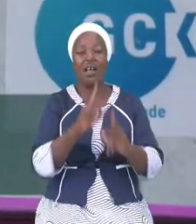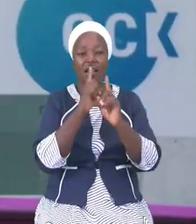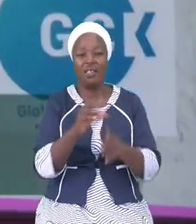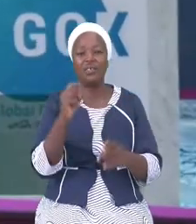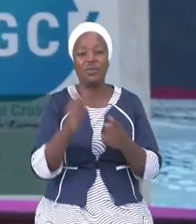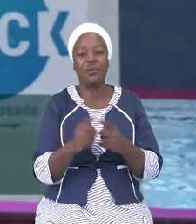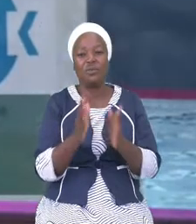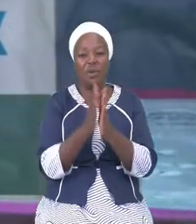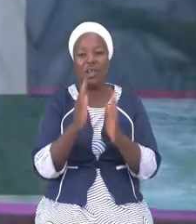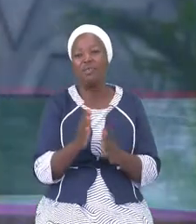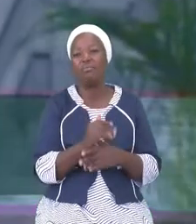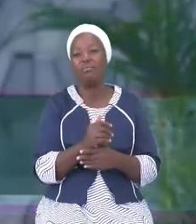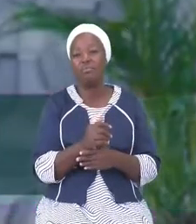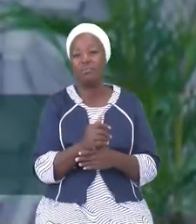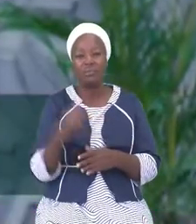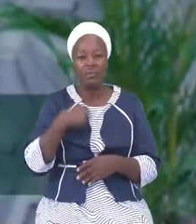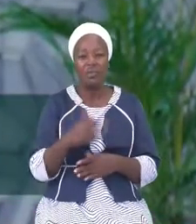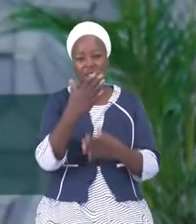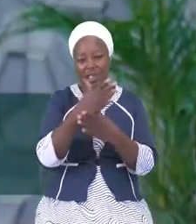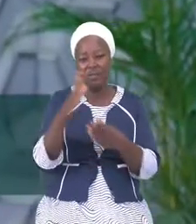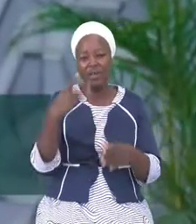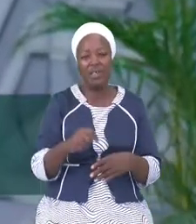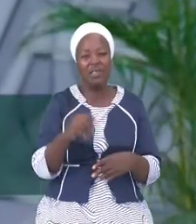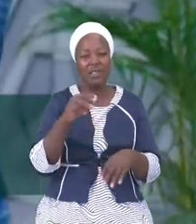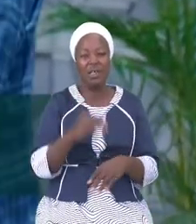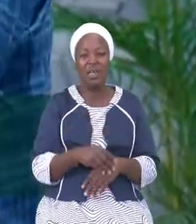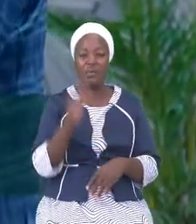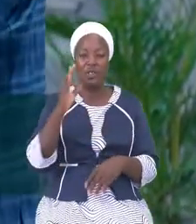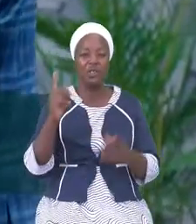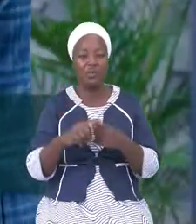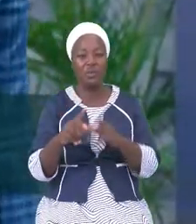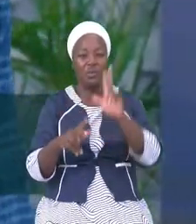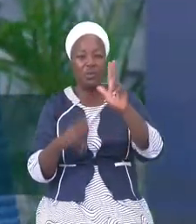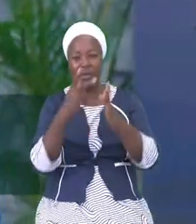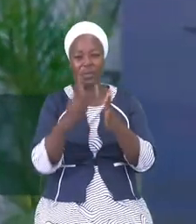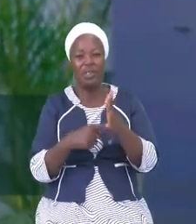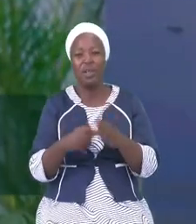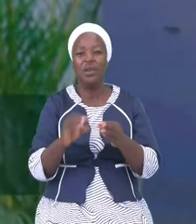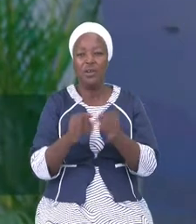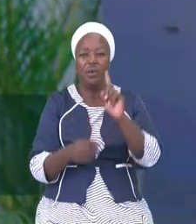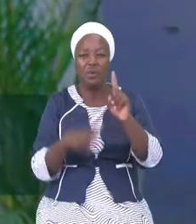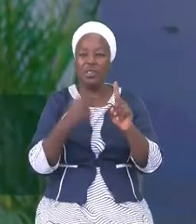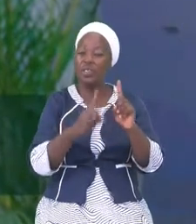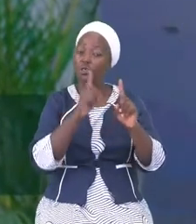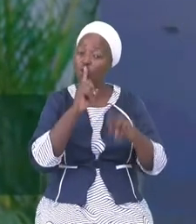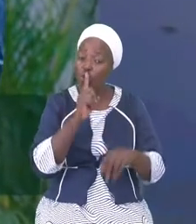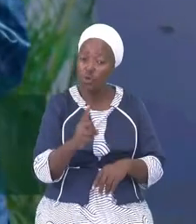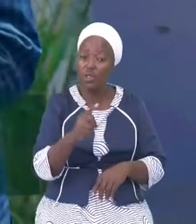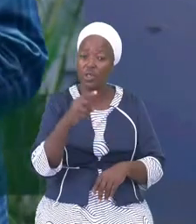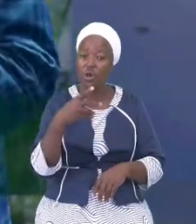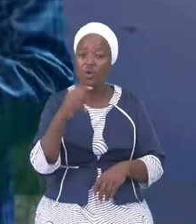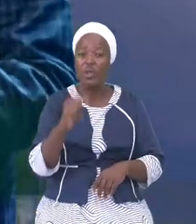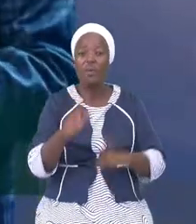answers to prayer. We're dividing the message to three parts. Number one, the surety of